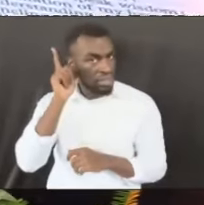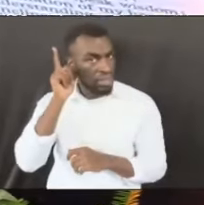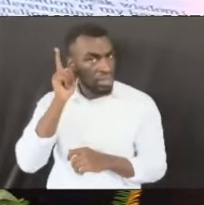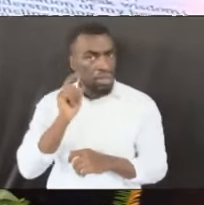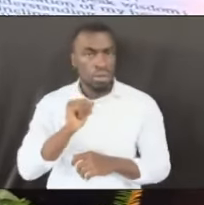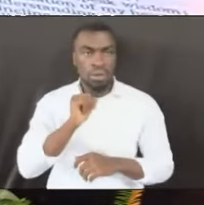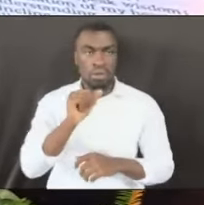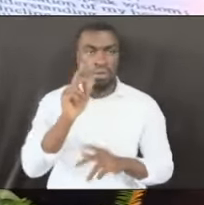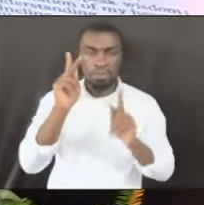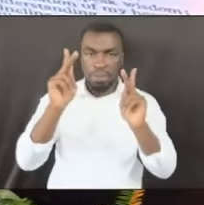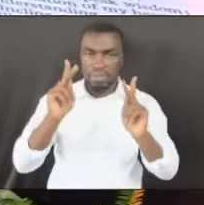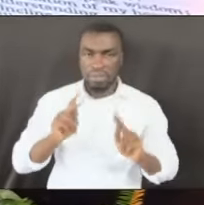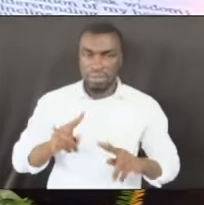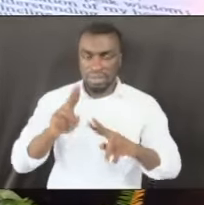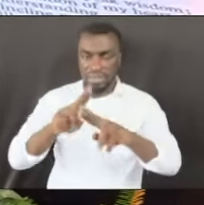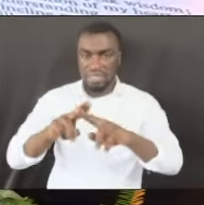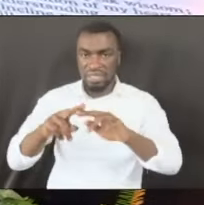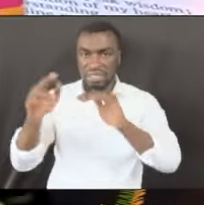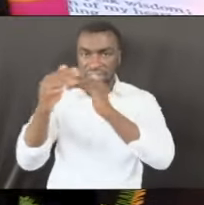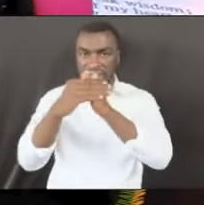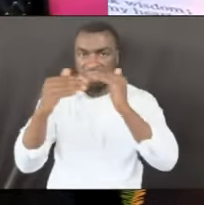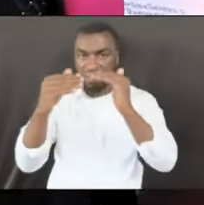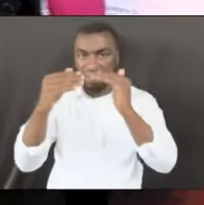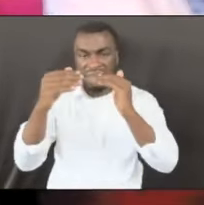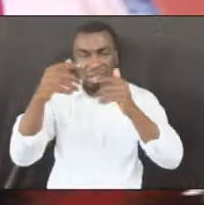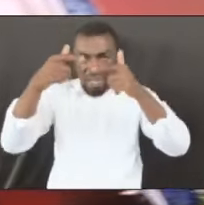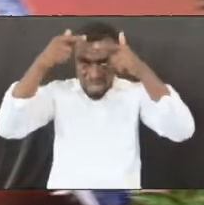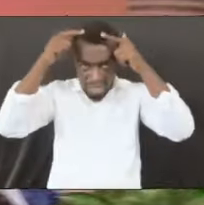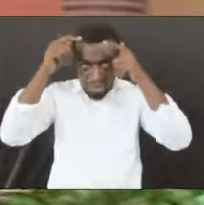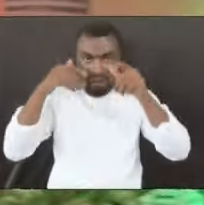saved in heaven with a starless crown.